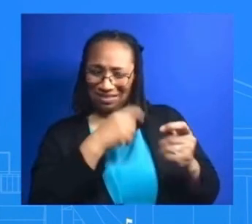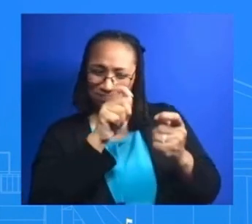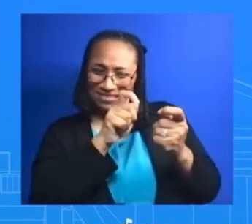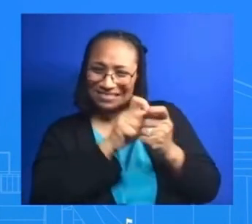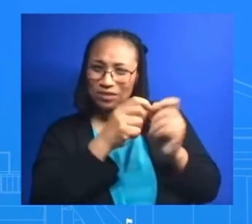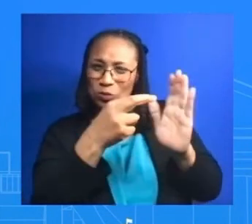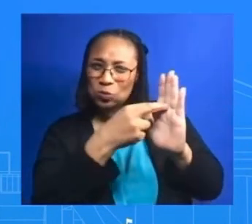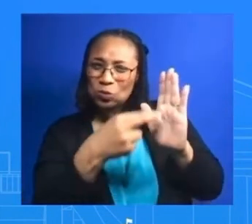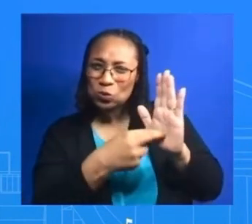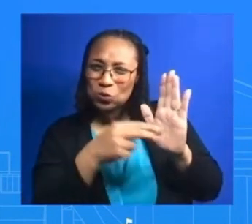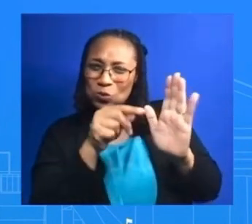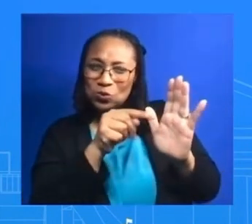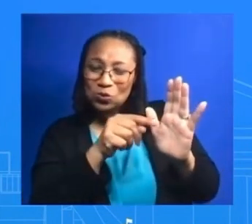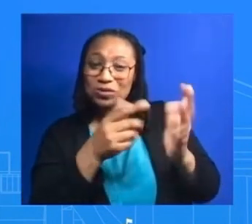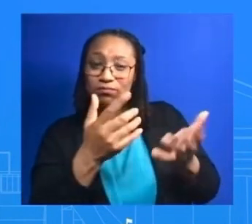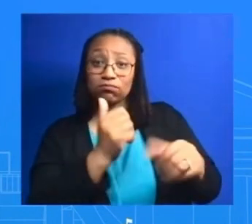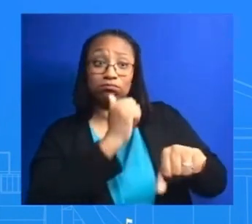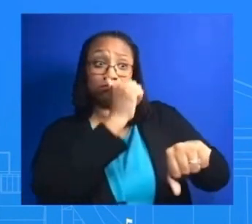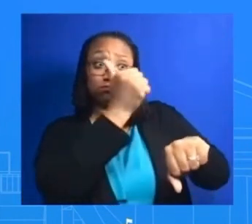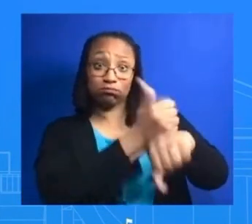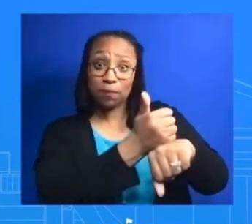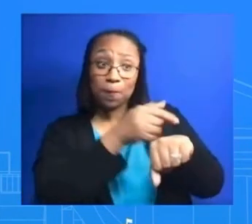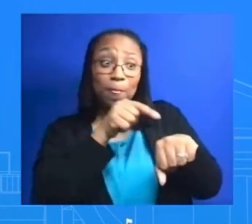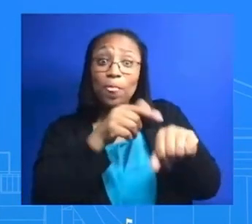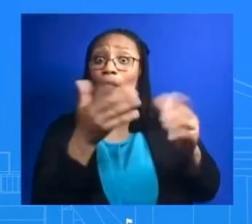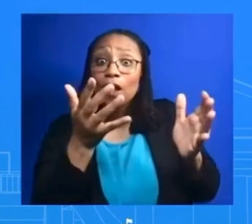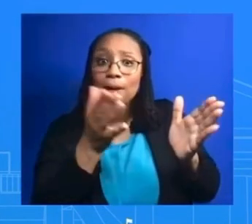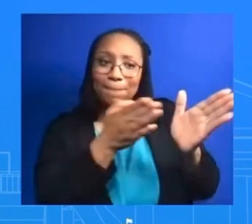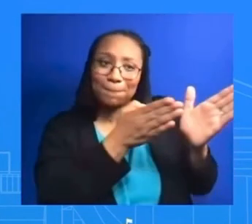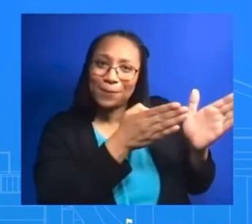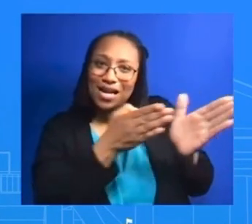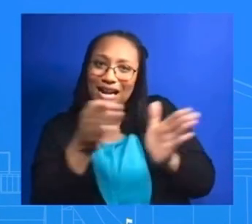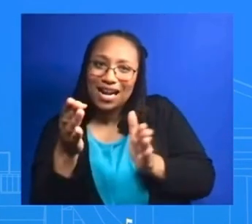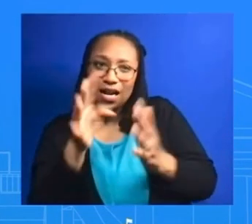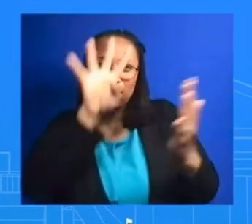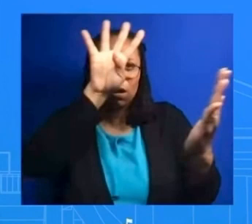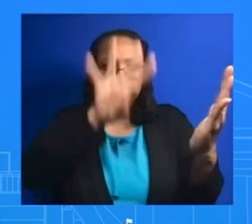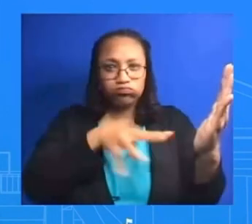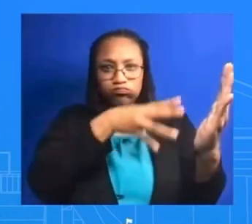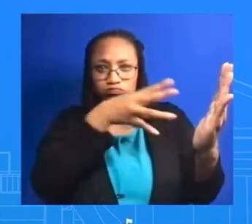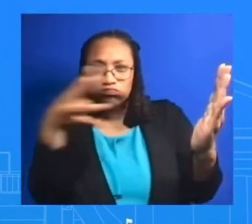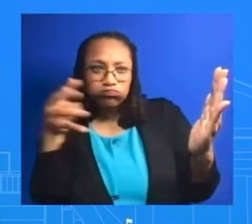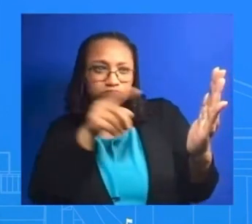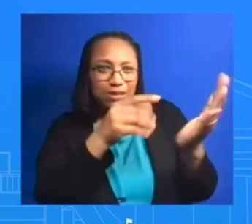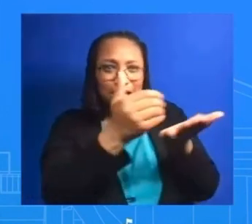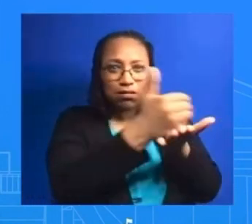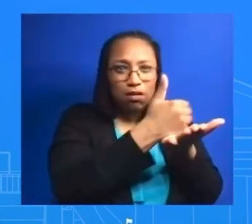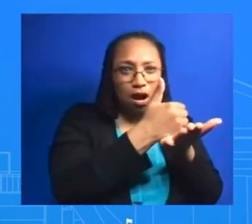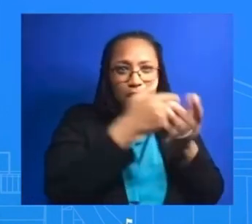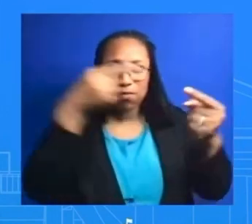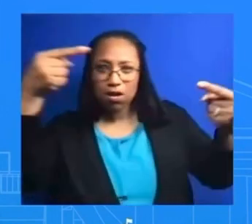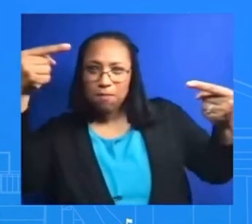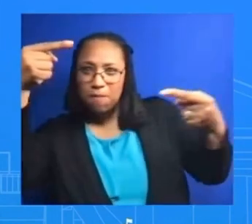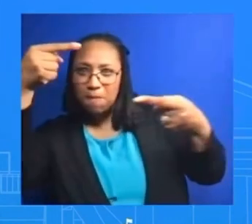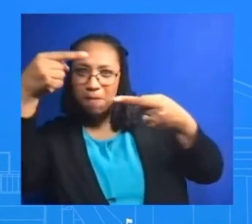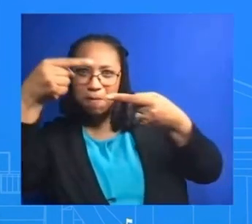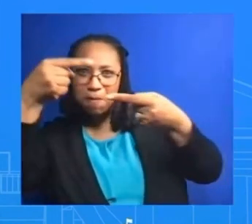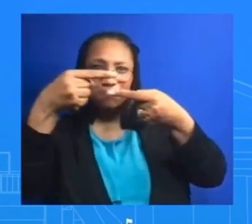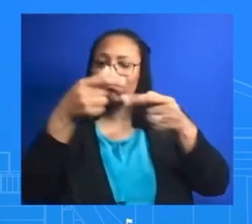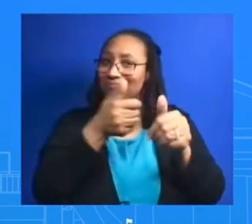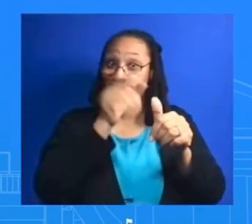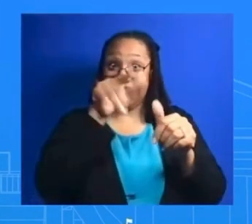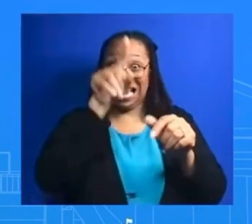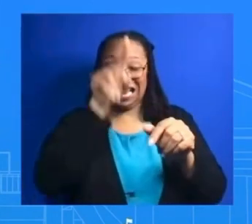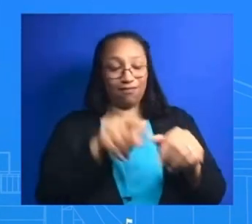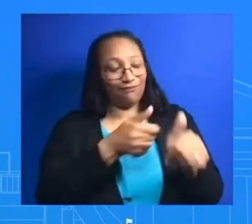specific details of this income-based repayment program are clearly within what's permitted under the statute there. And so I would be surprised, frankly,